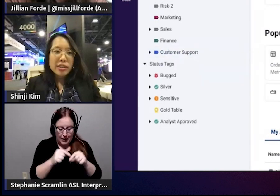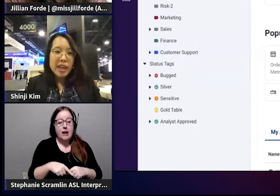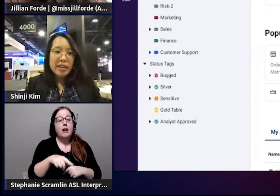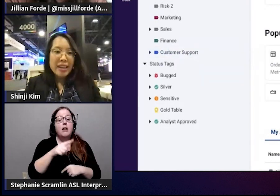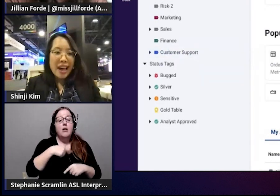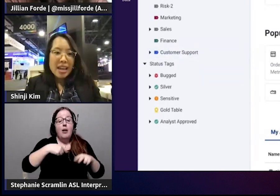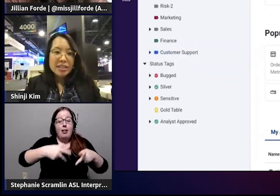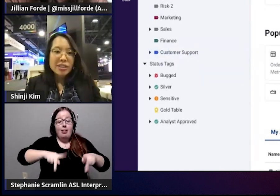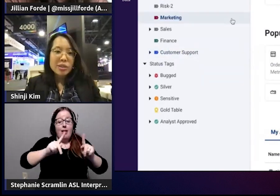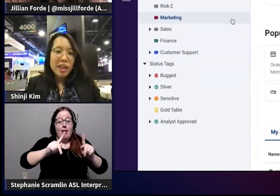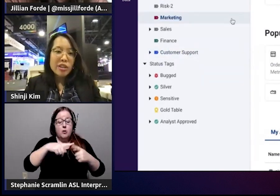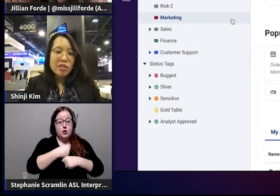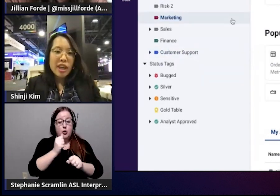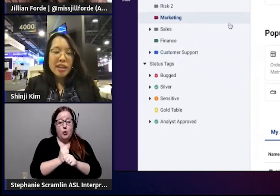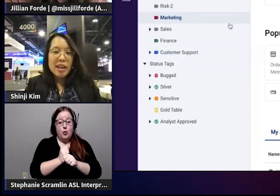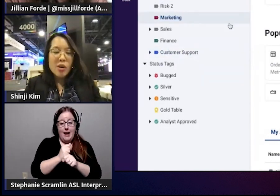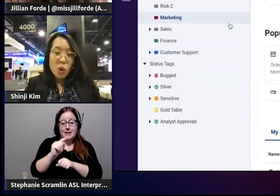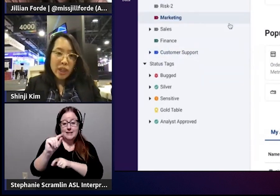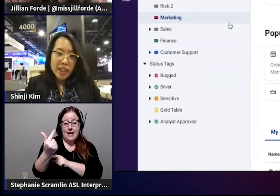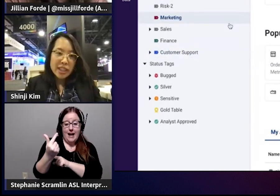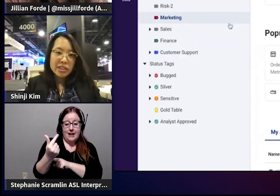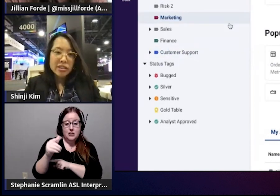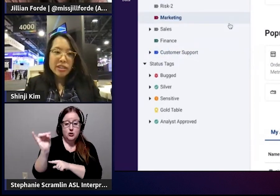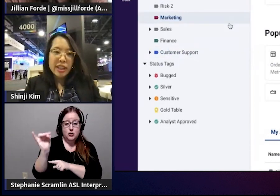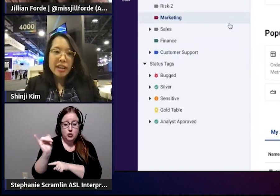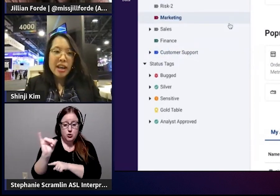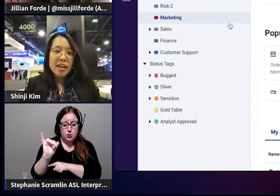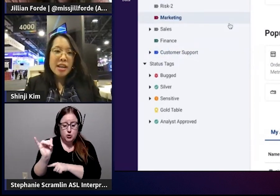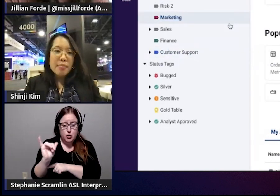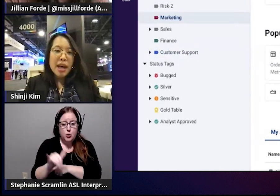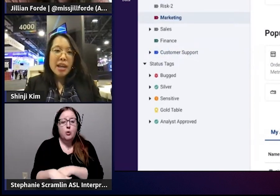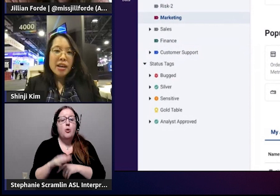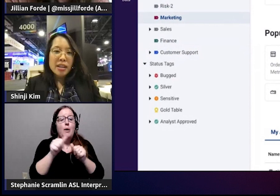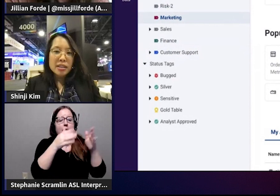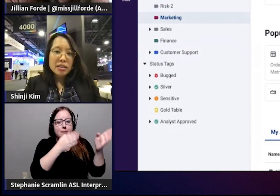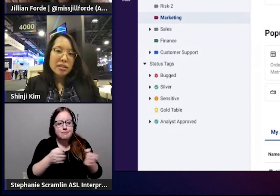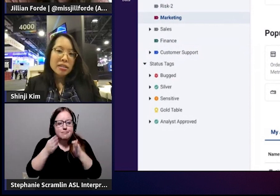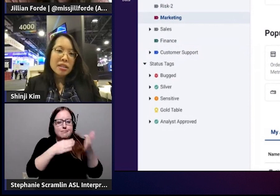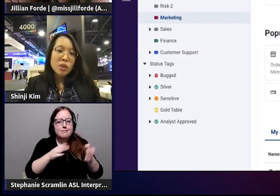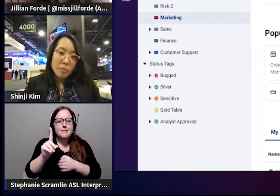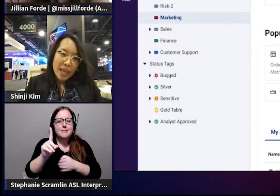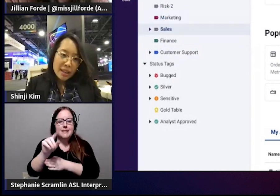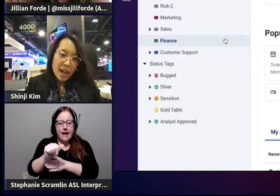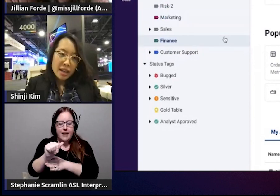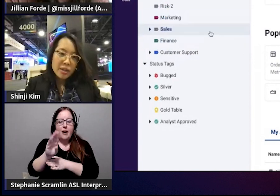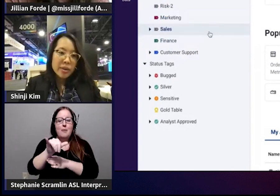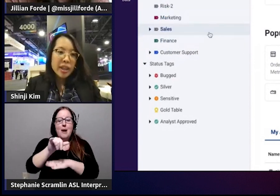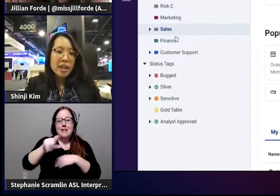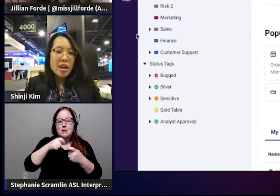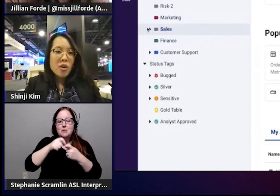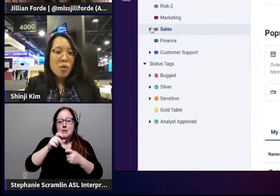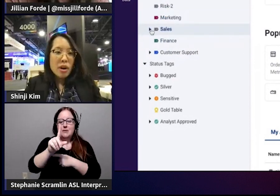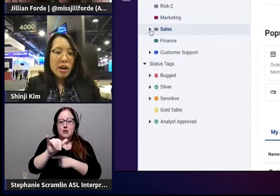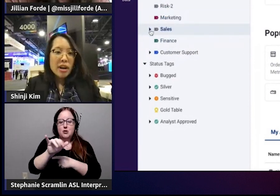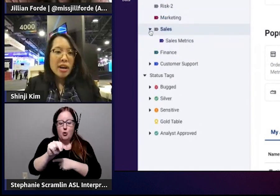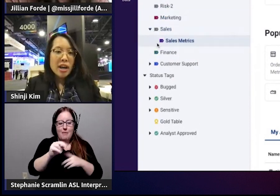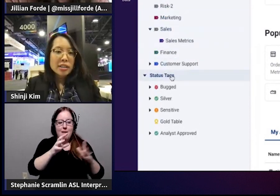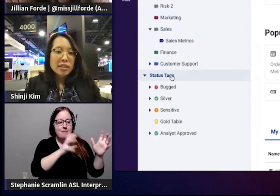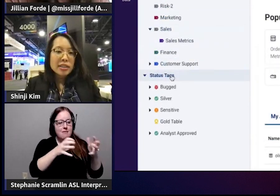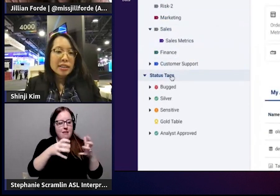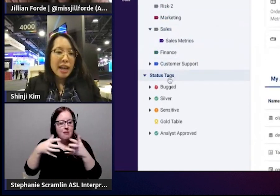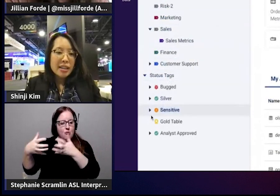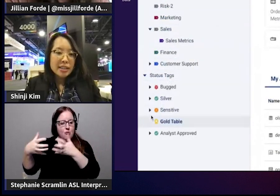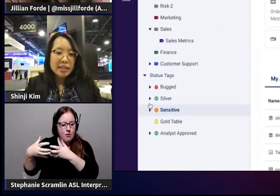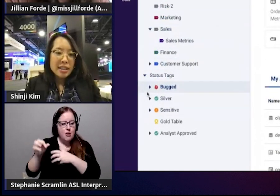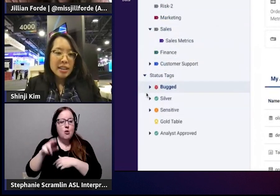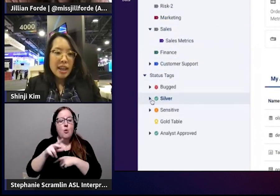also create tags so that you can organize your data by a certain domain category or